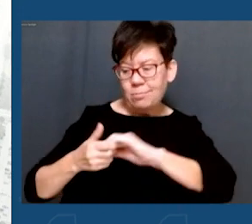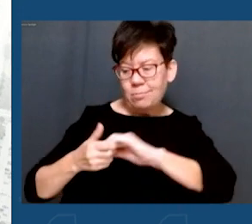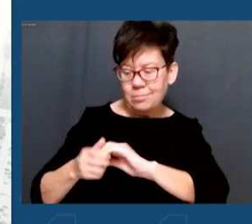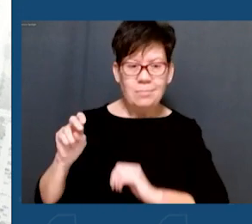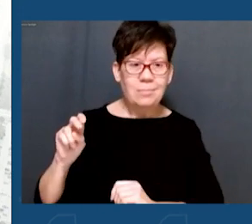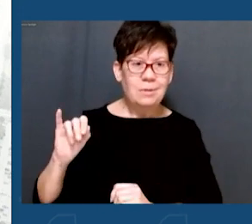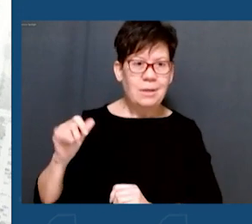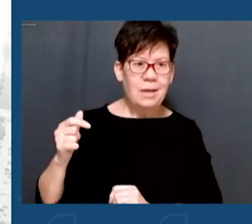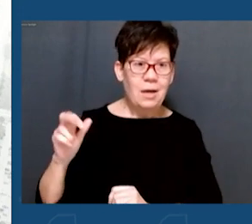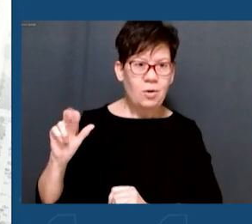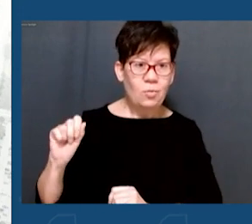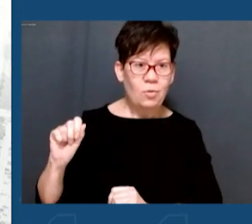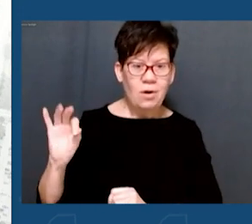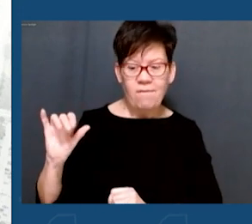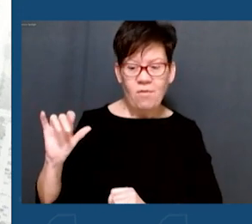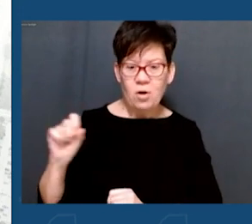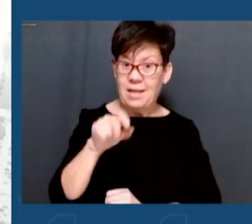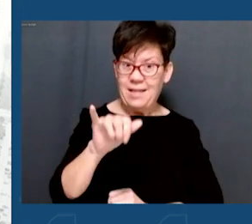be a fabulous attraction.